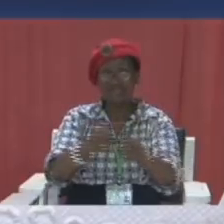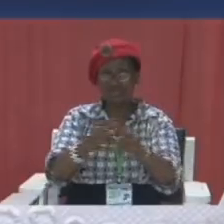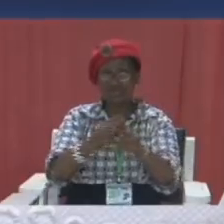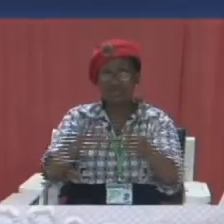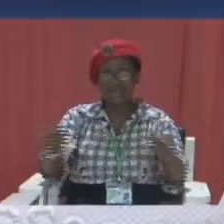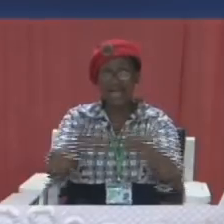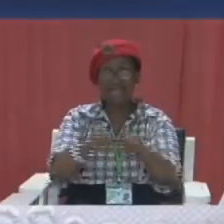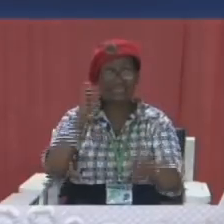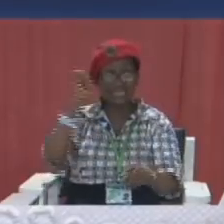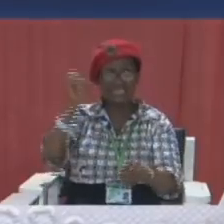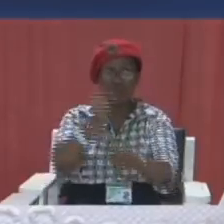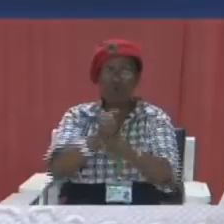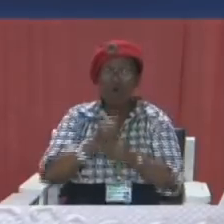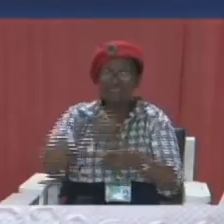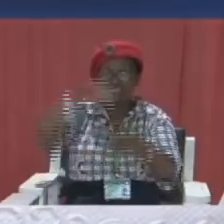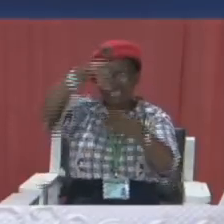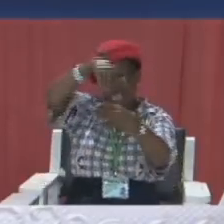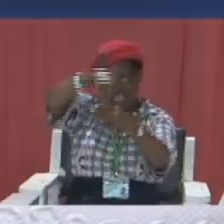wole,